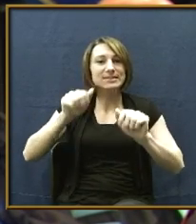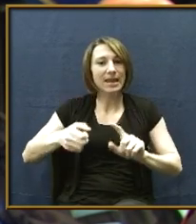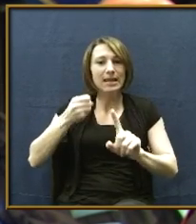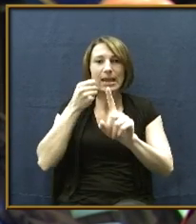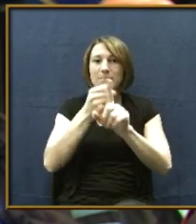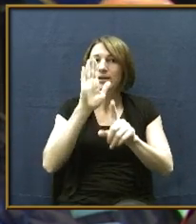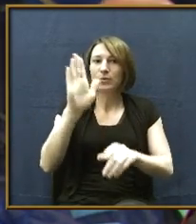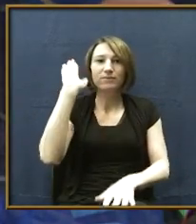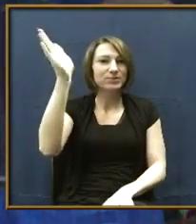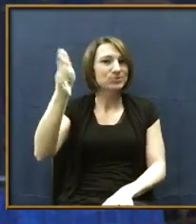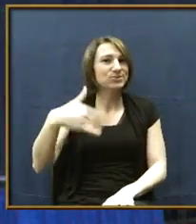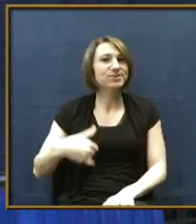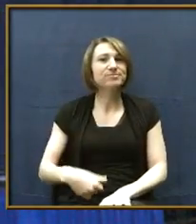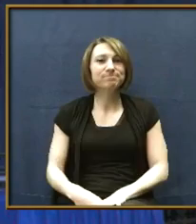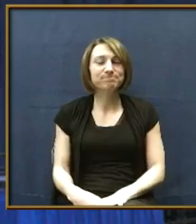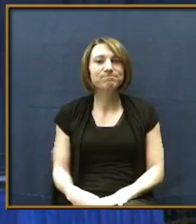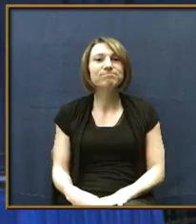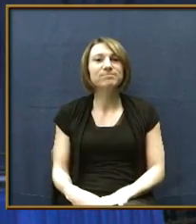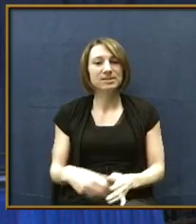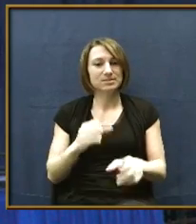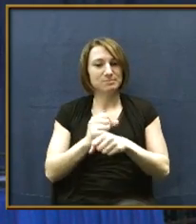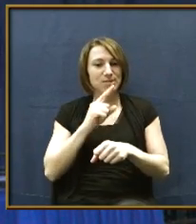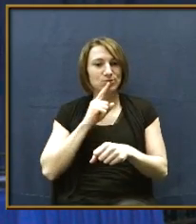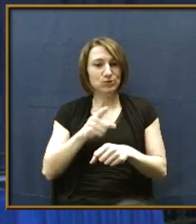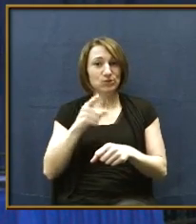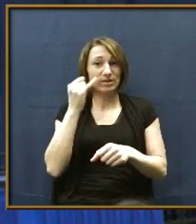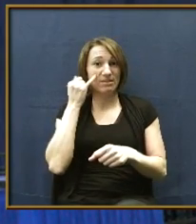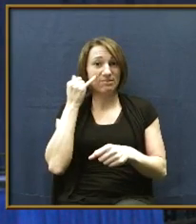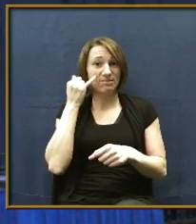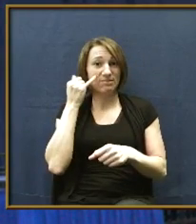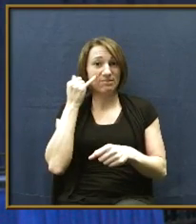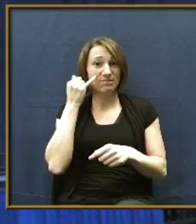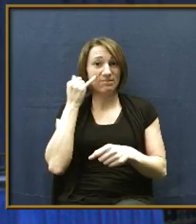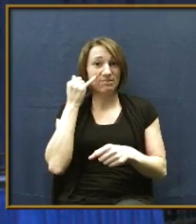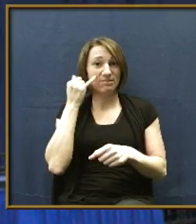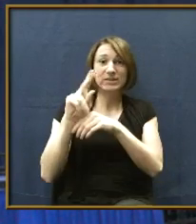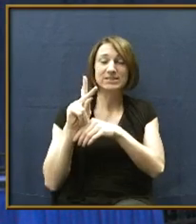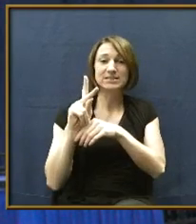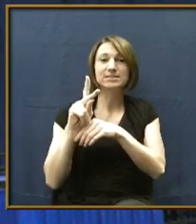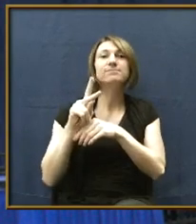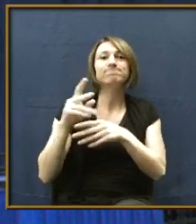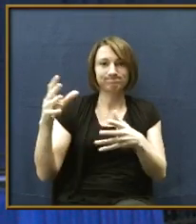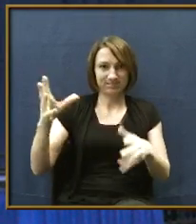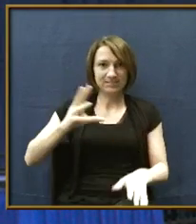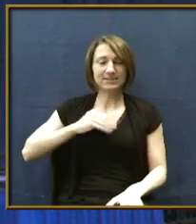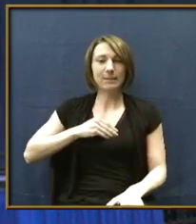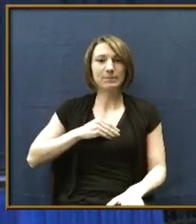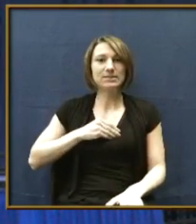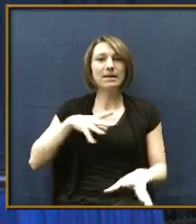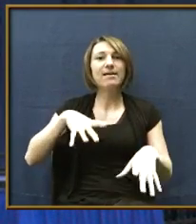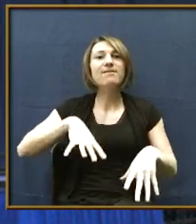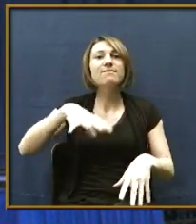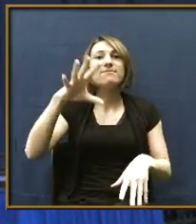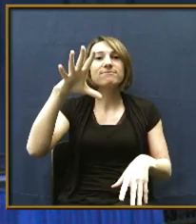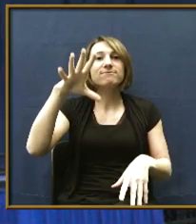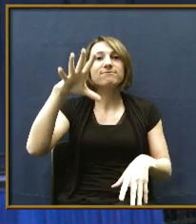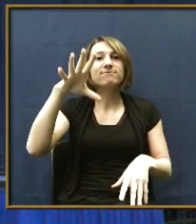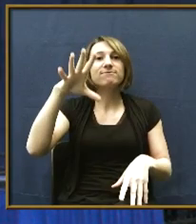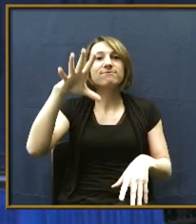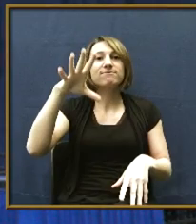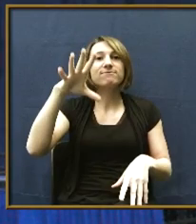on your future. Take the risk, find these, and know that in every